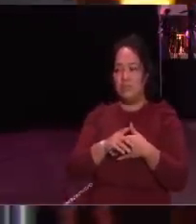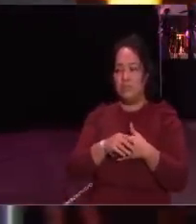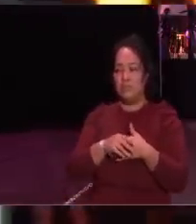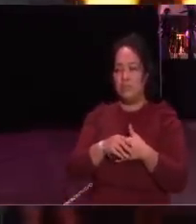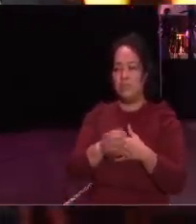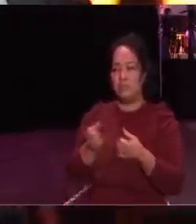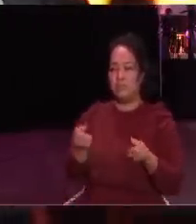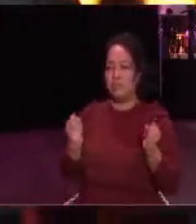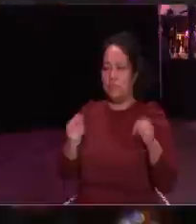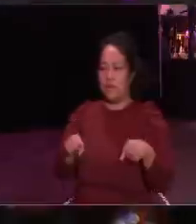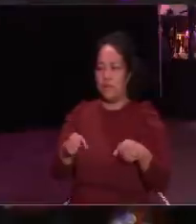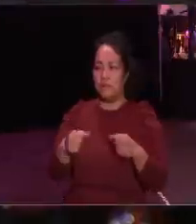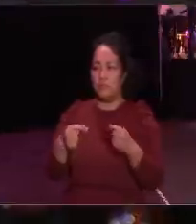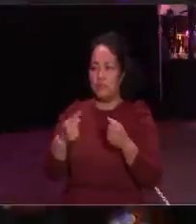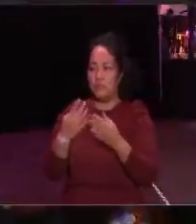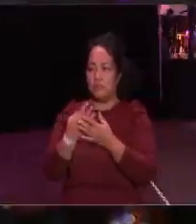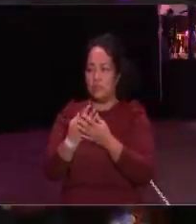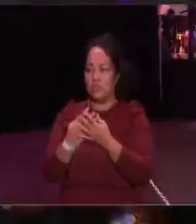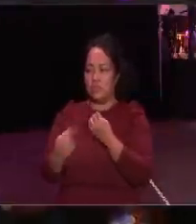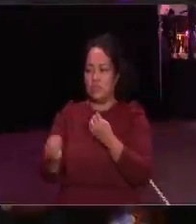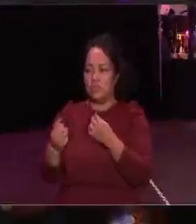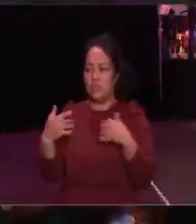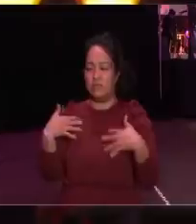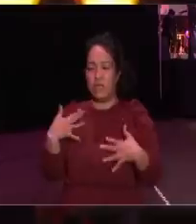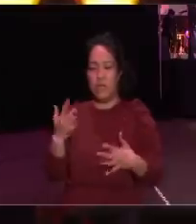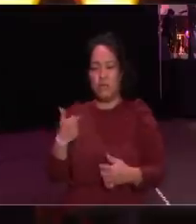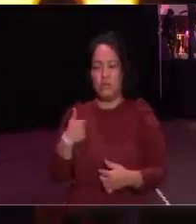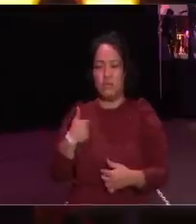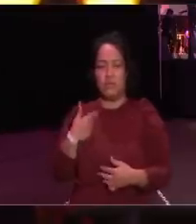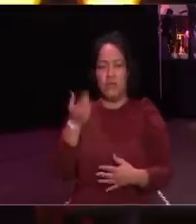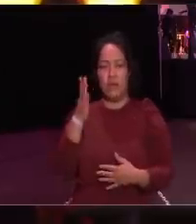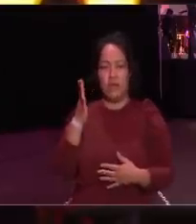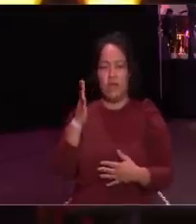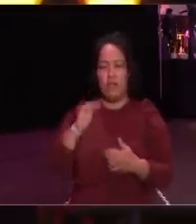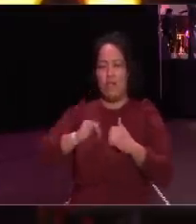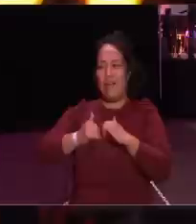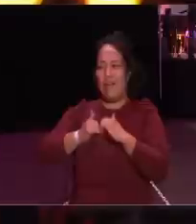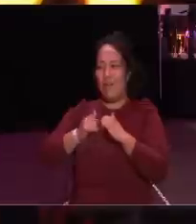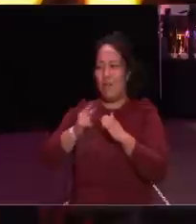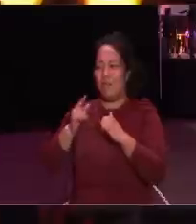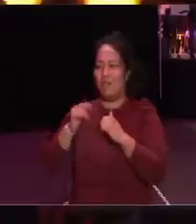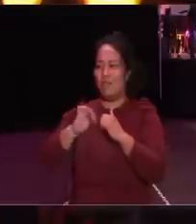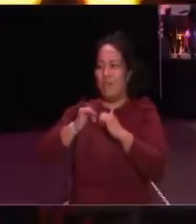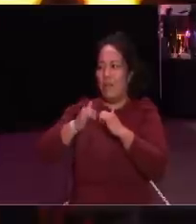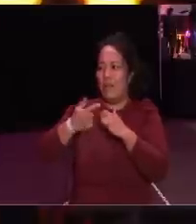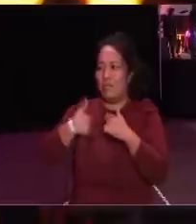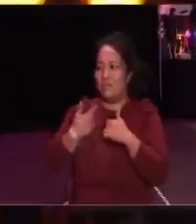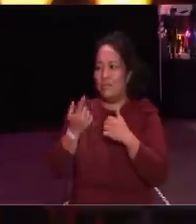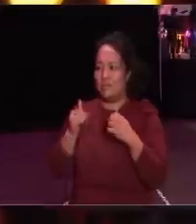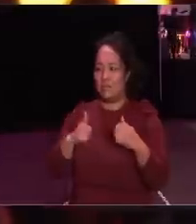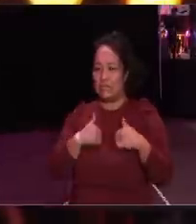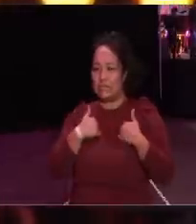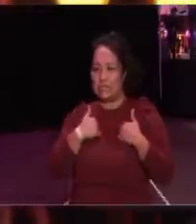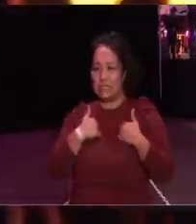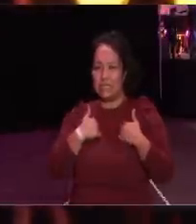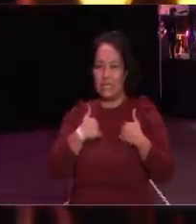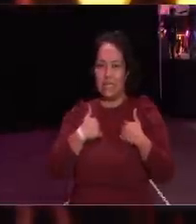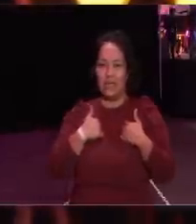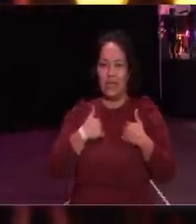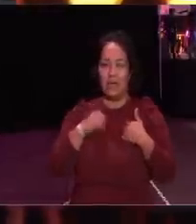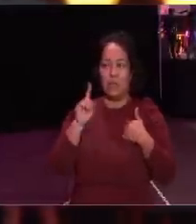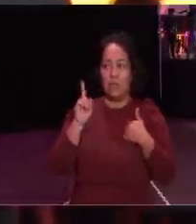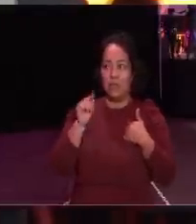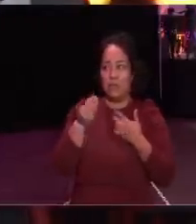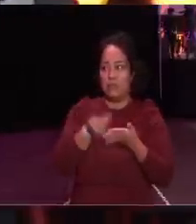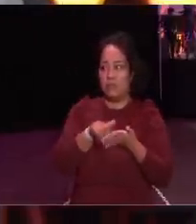Me asusta esto. This scares me, God. ¿Cómo voy a vivir? How am I going to live? ¿De dónde va a venir el dinero para comer? Where's the